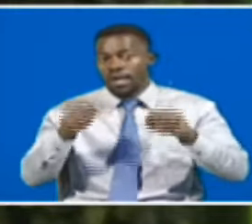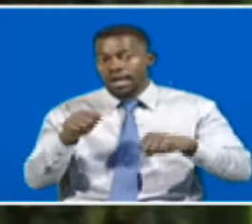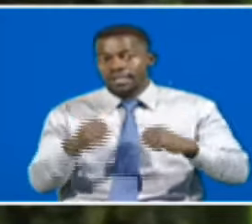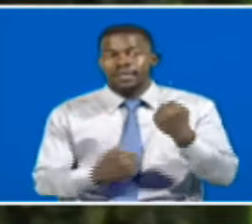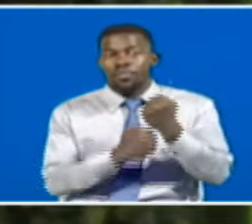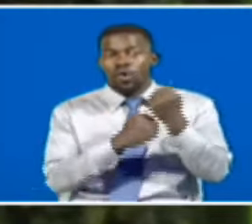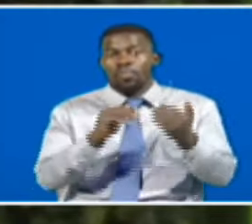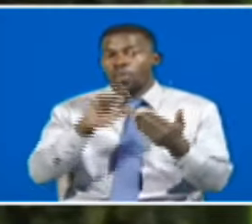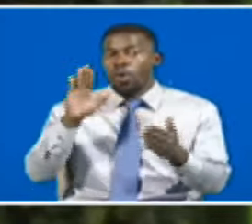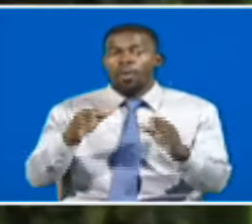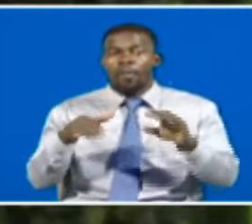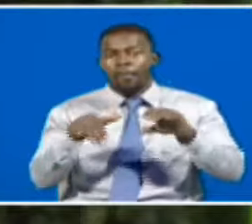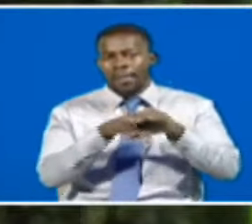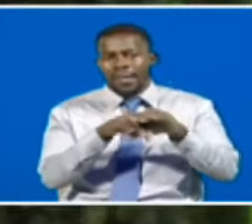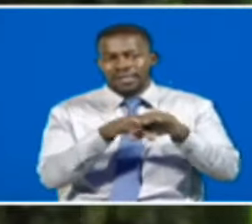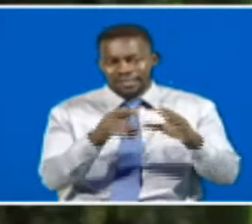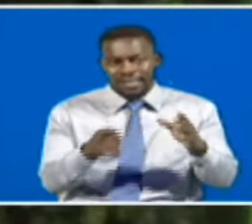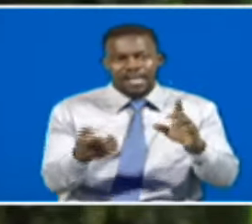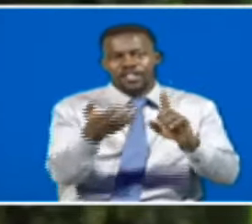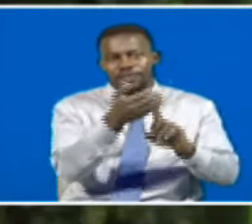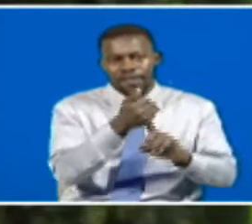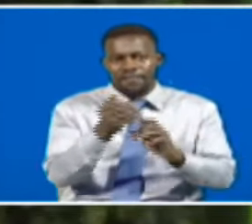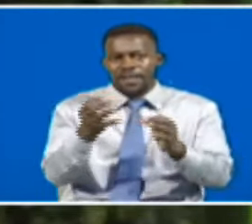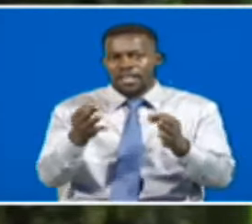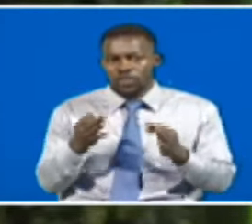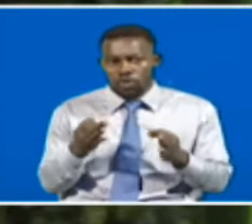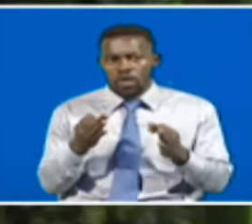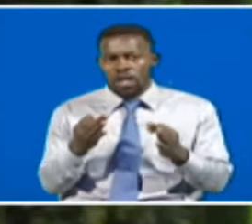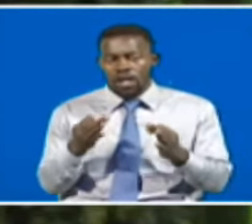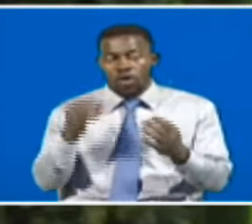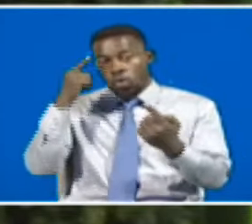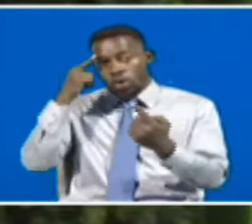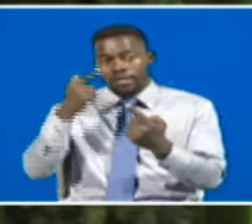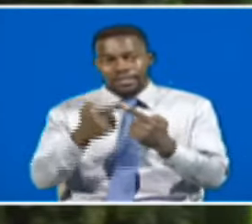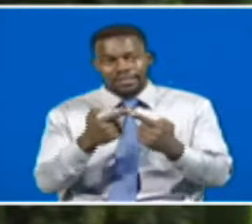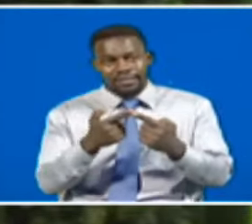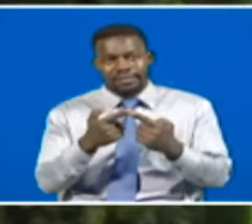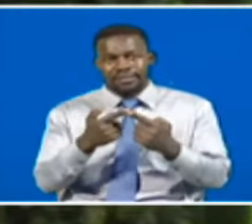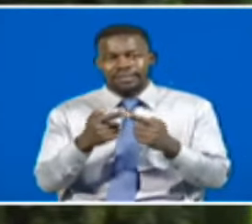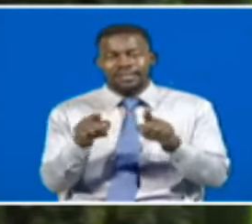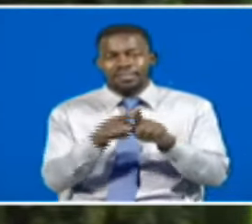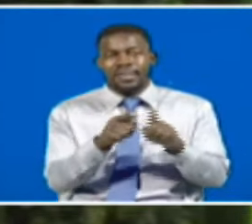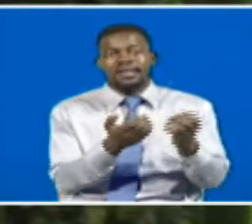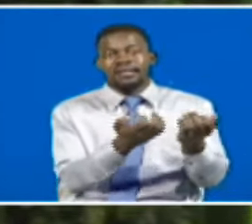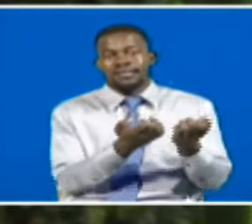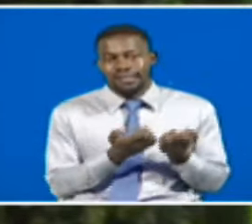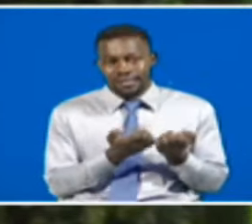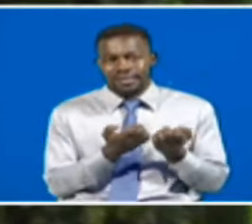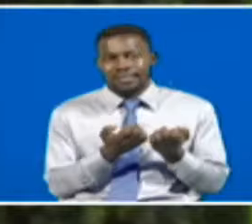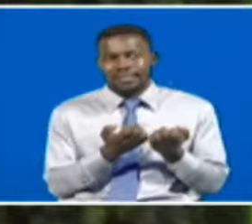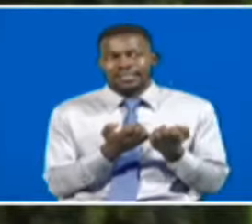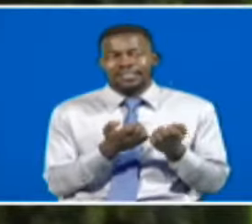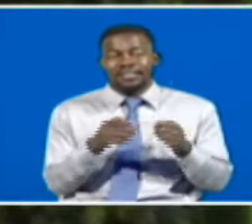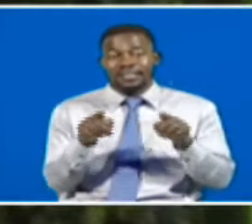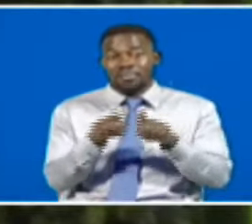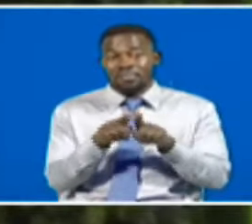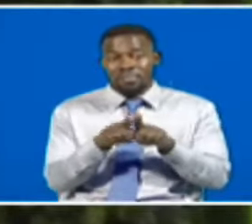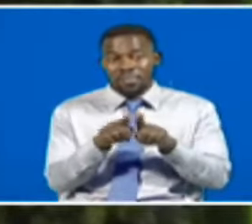achieving their financial goals and aspirations. And our profitability remains